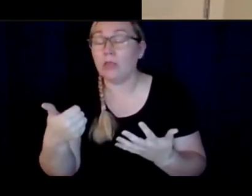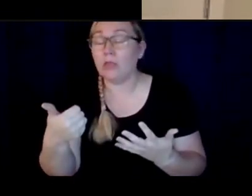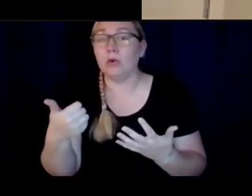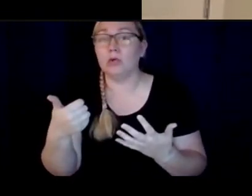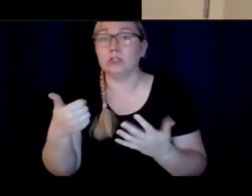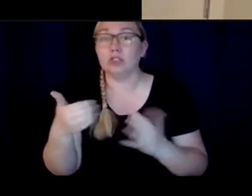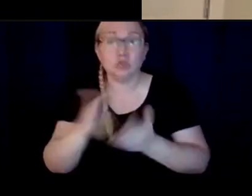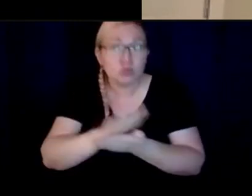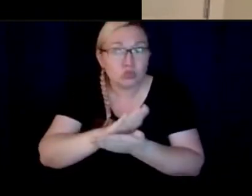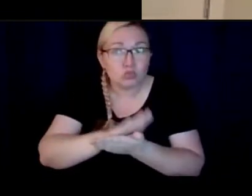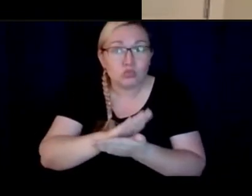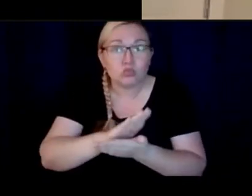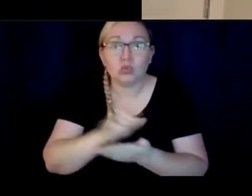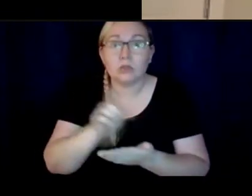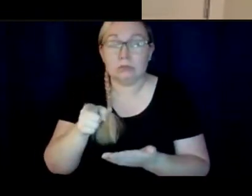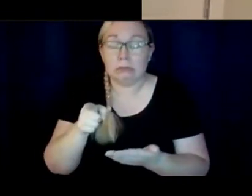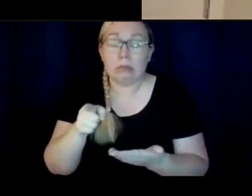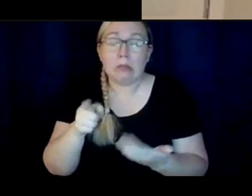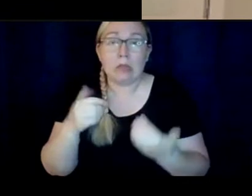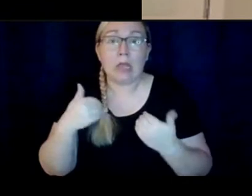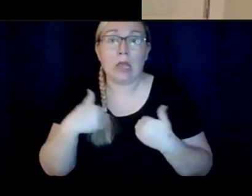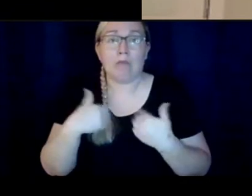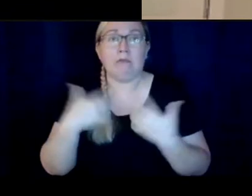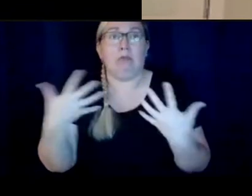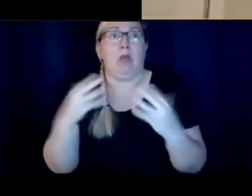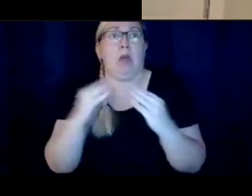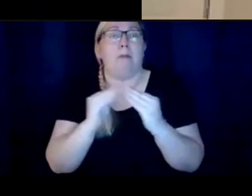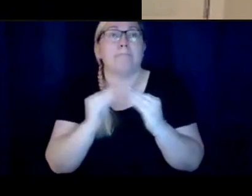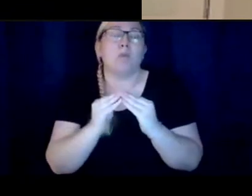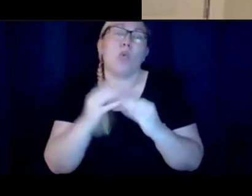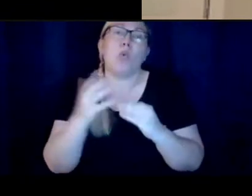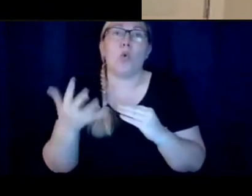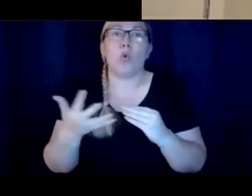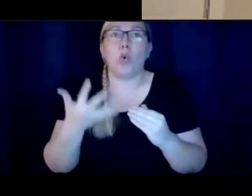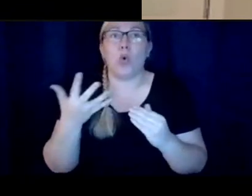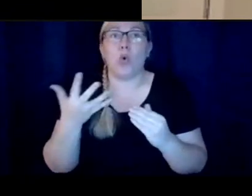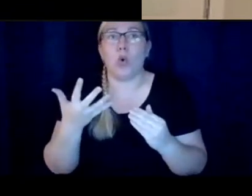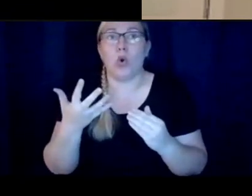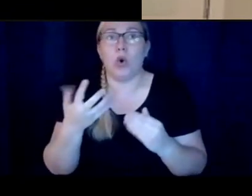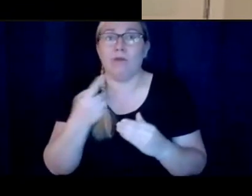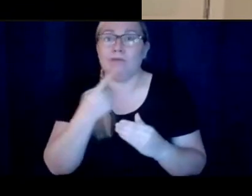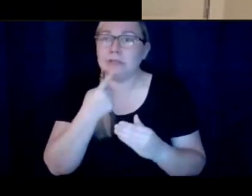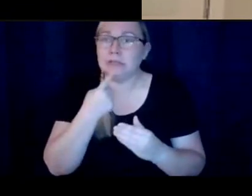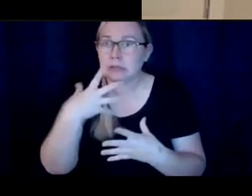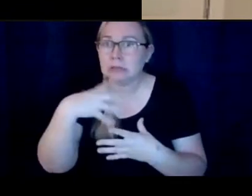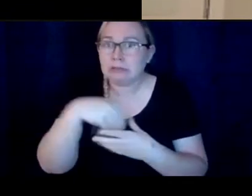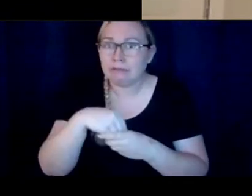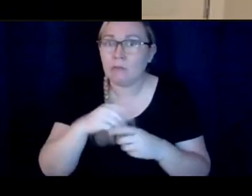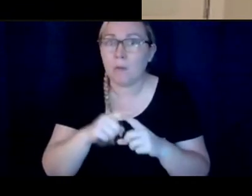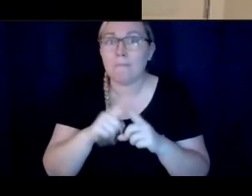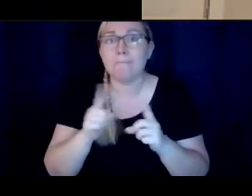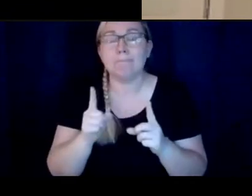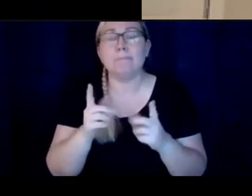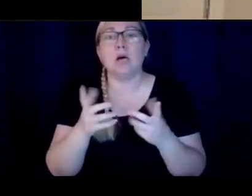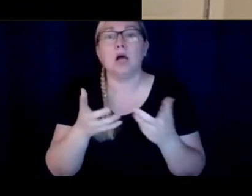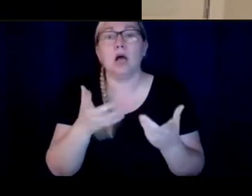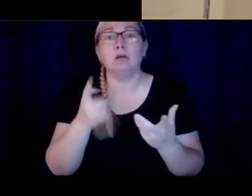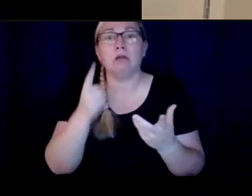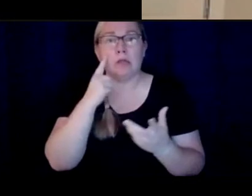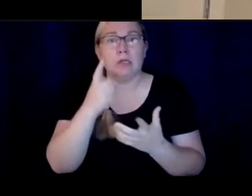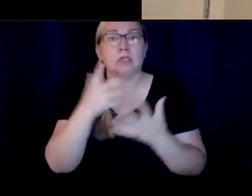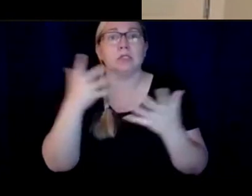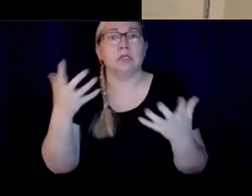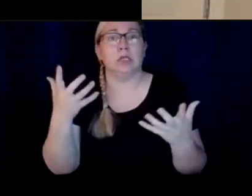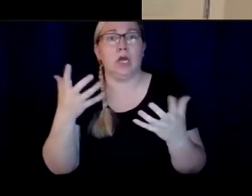schools, you know, they definitely have much more of a say. But I think there's much more of